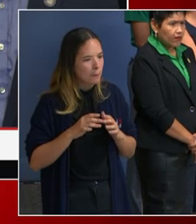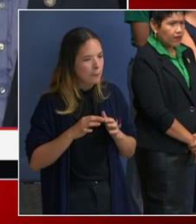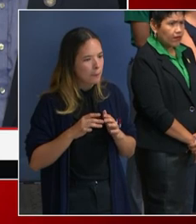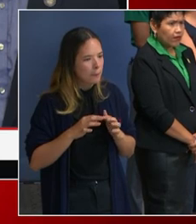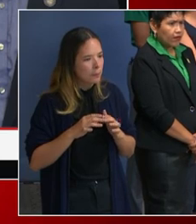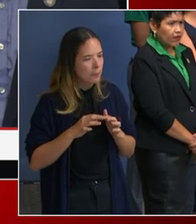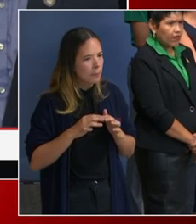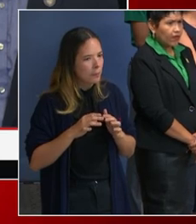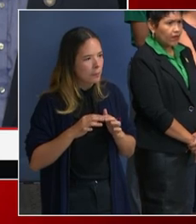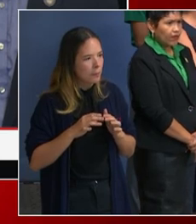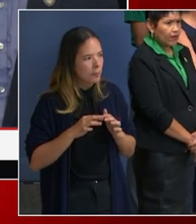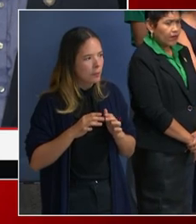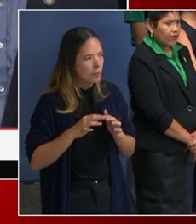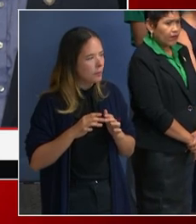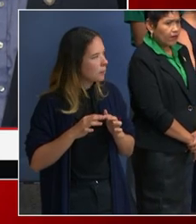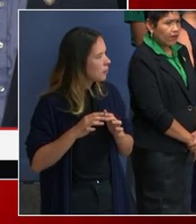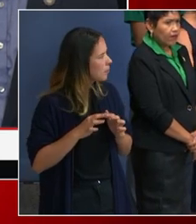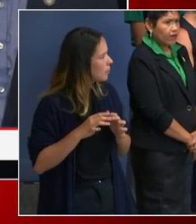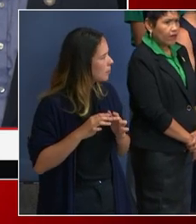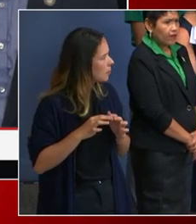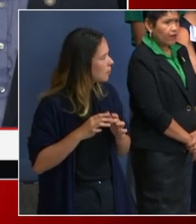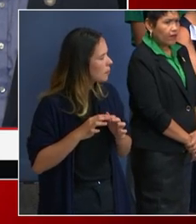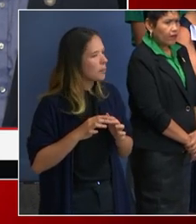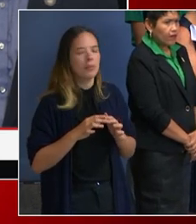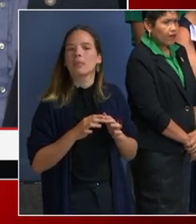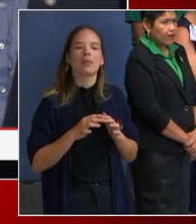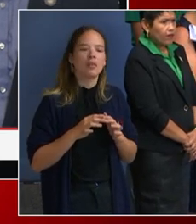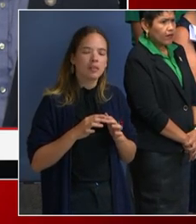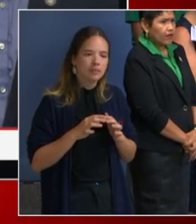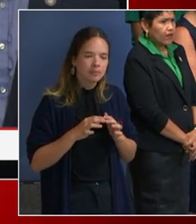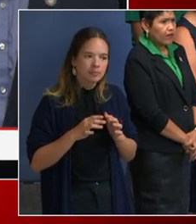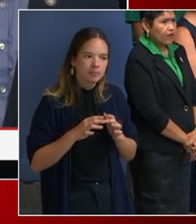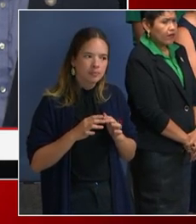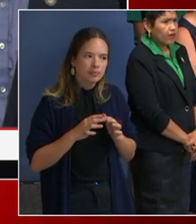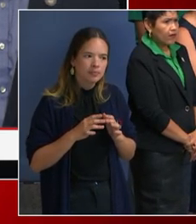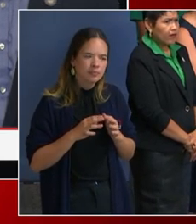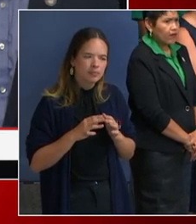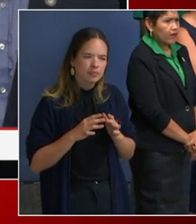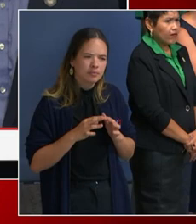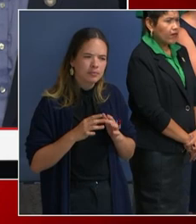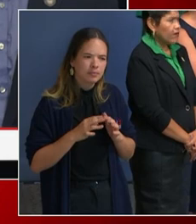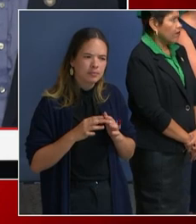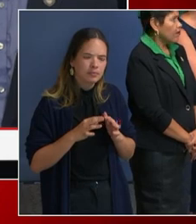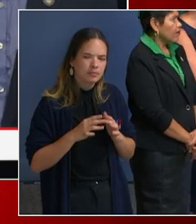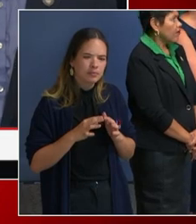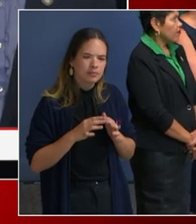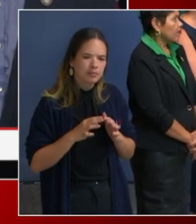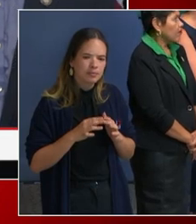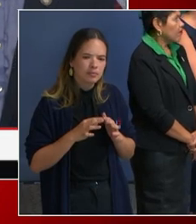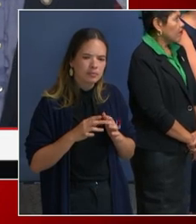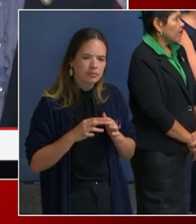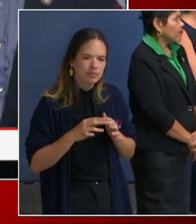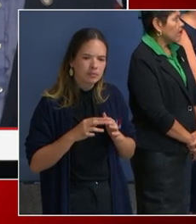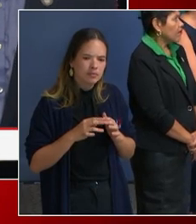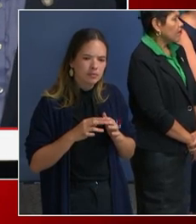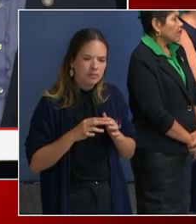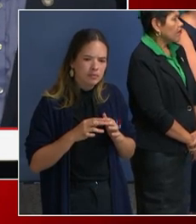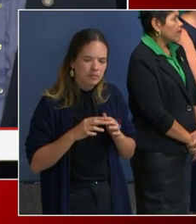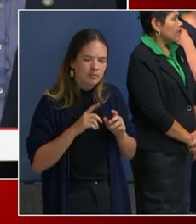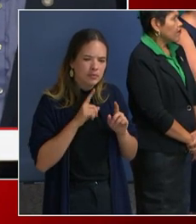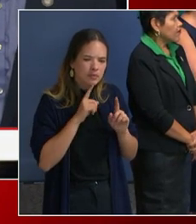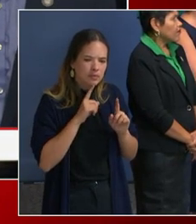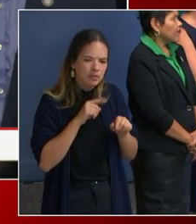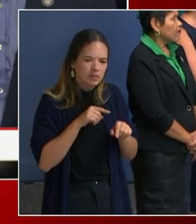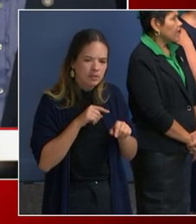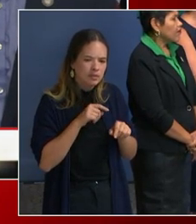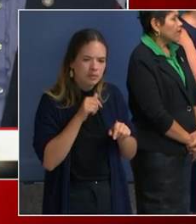leave her in charge? And frankly, how many people have to die before there are charges? I'm not really sure what report